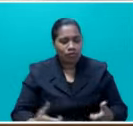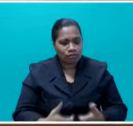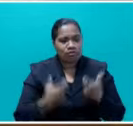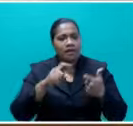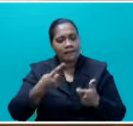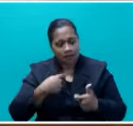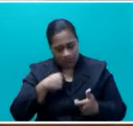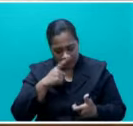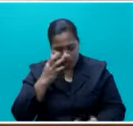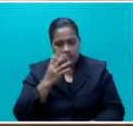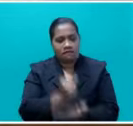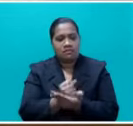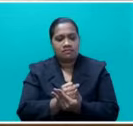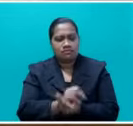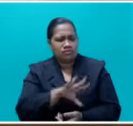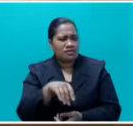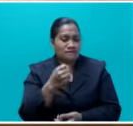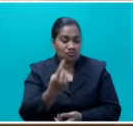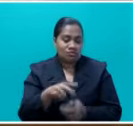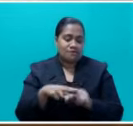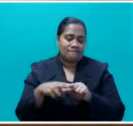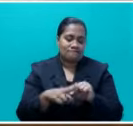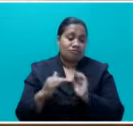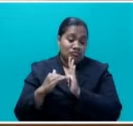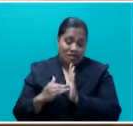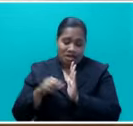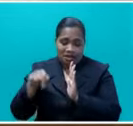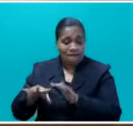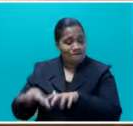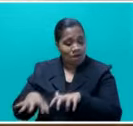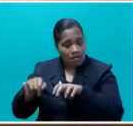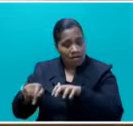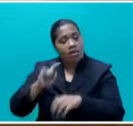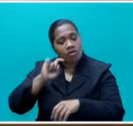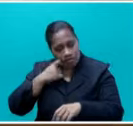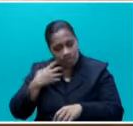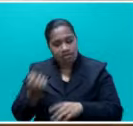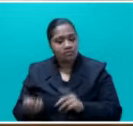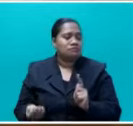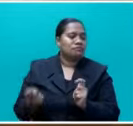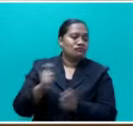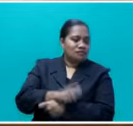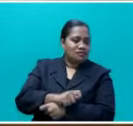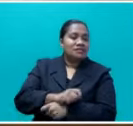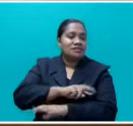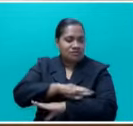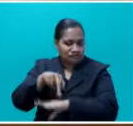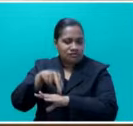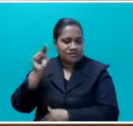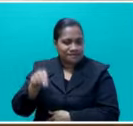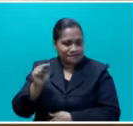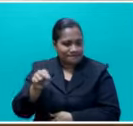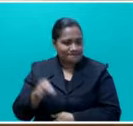can confirm that with everyone, that Fiji's chairmanship in the forum will bring about the change the region deserves. We